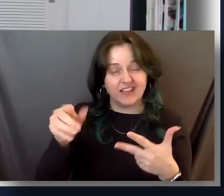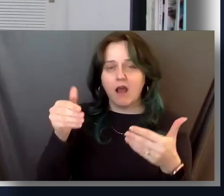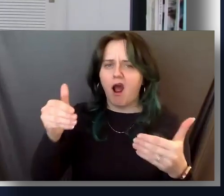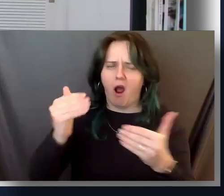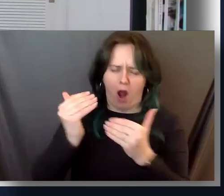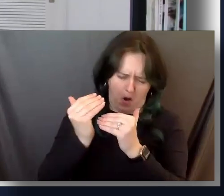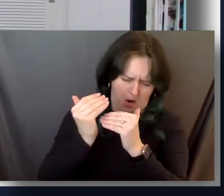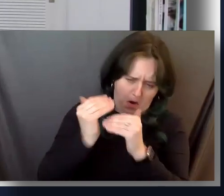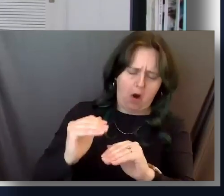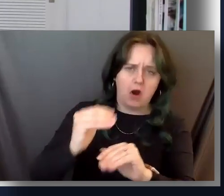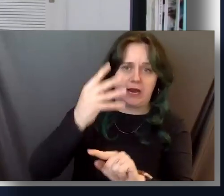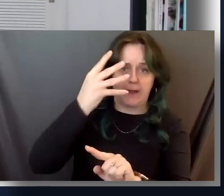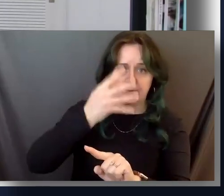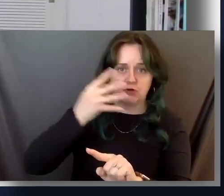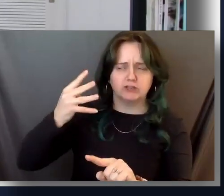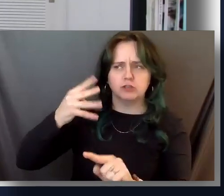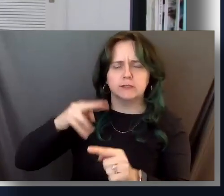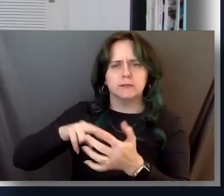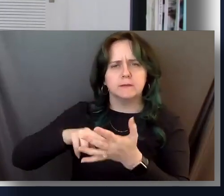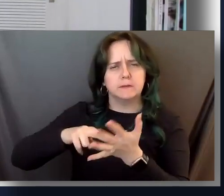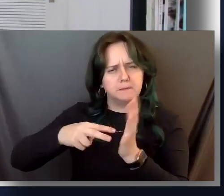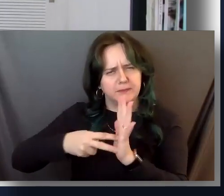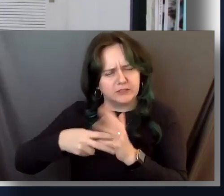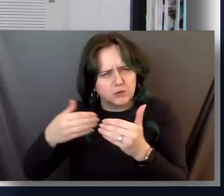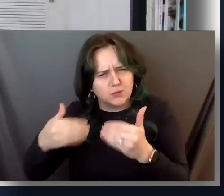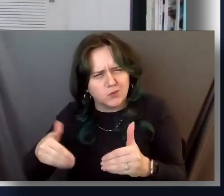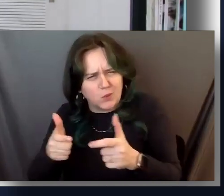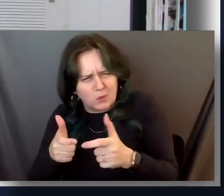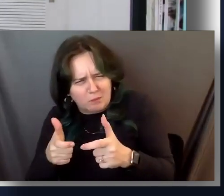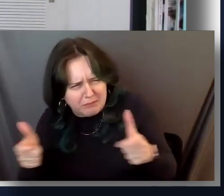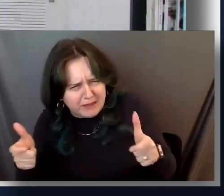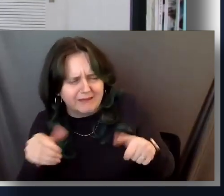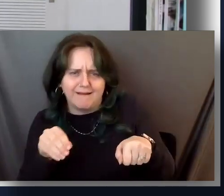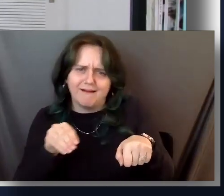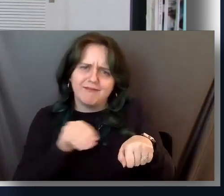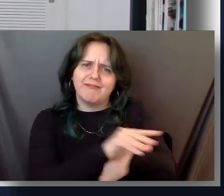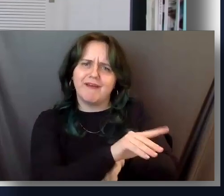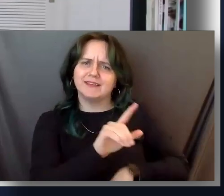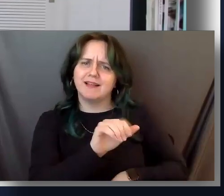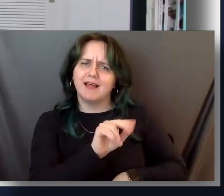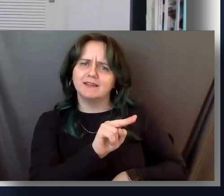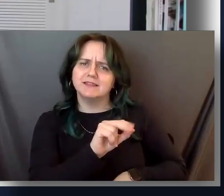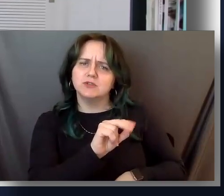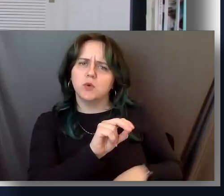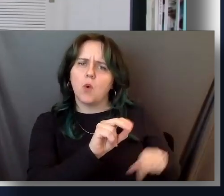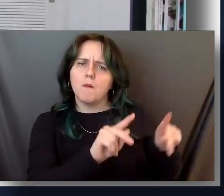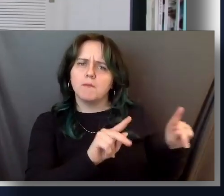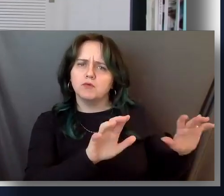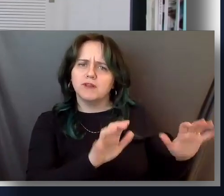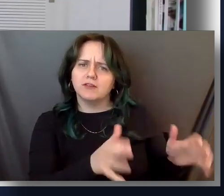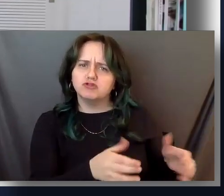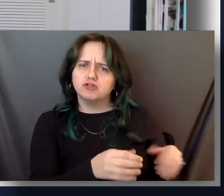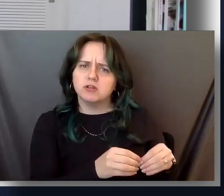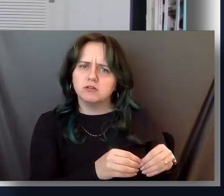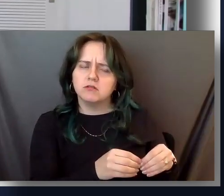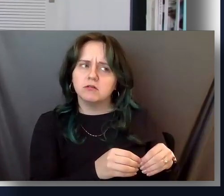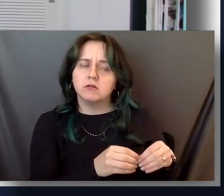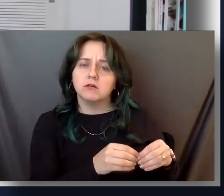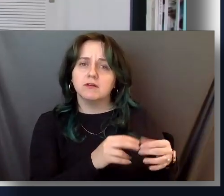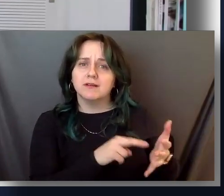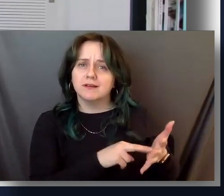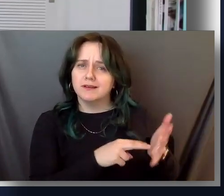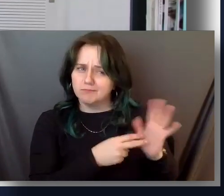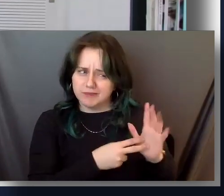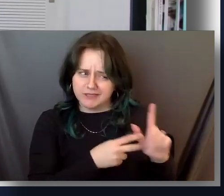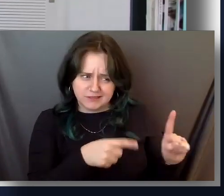heavily restrict immigration, this is going to disproportionately affect the Latino population, and it's not going